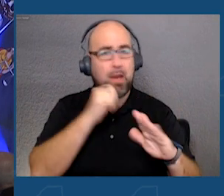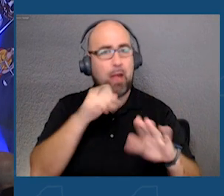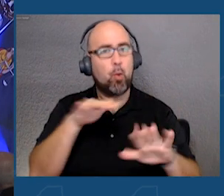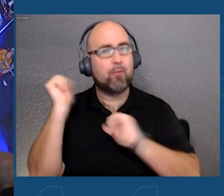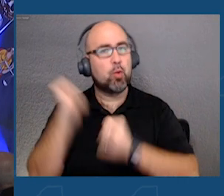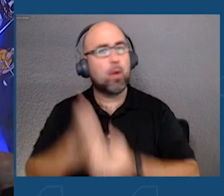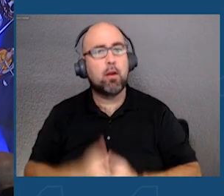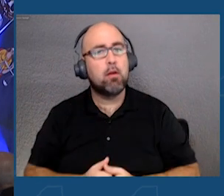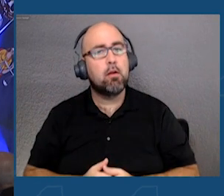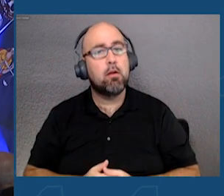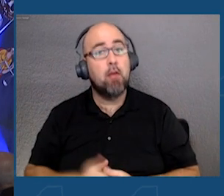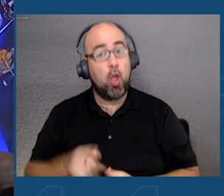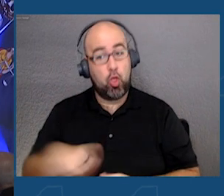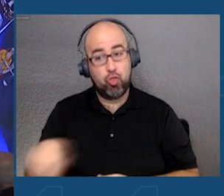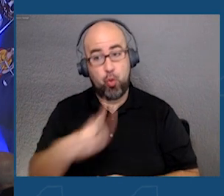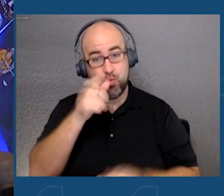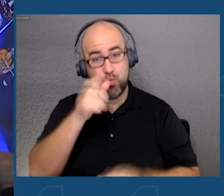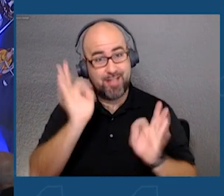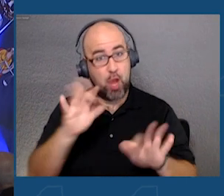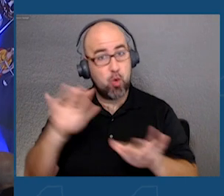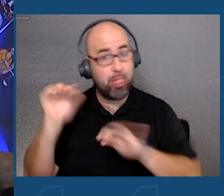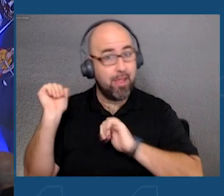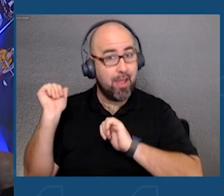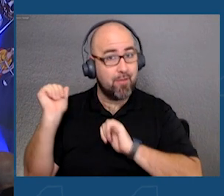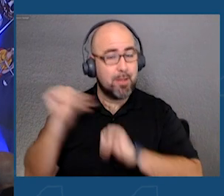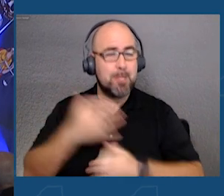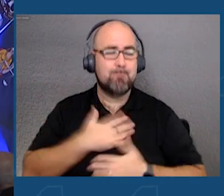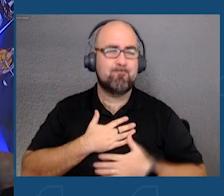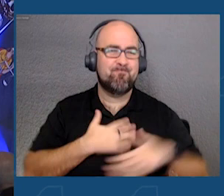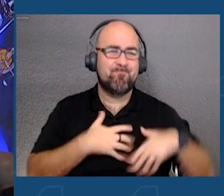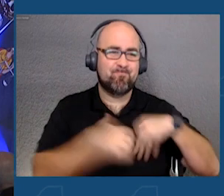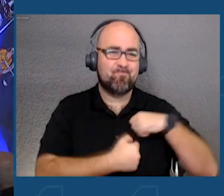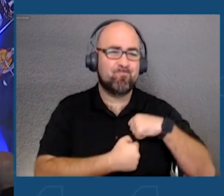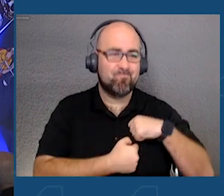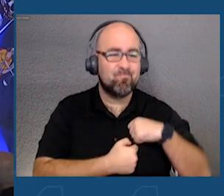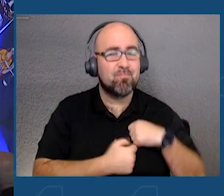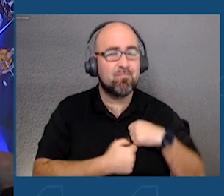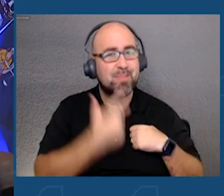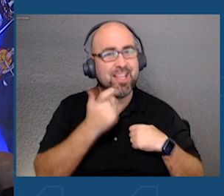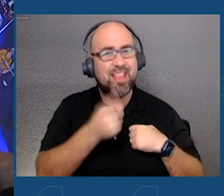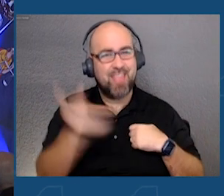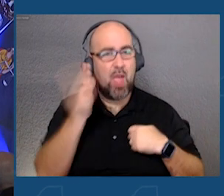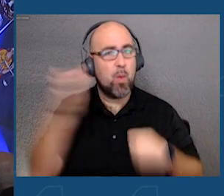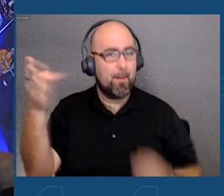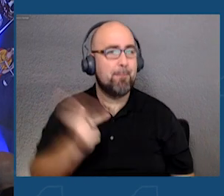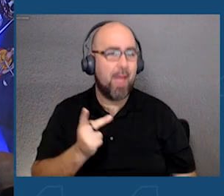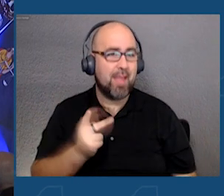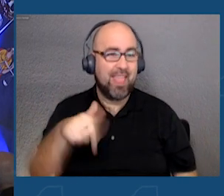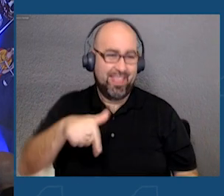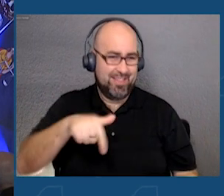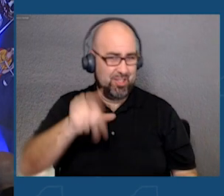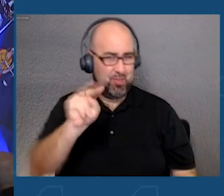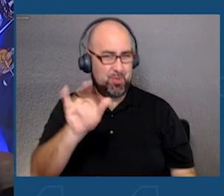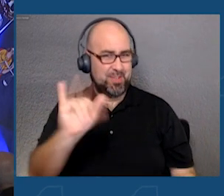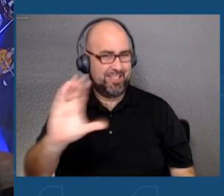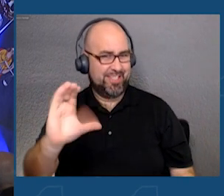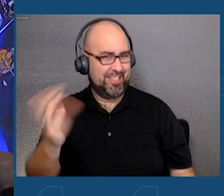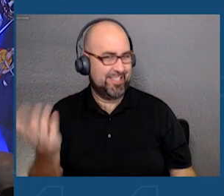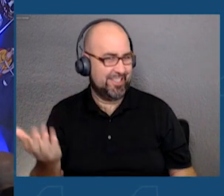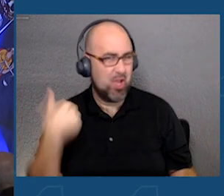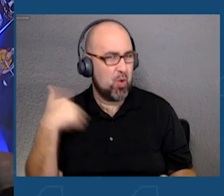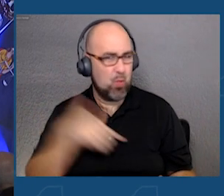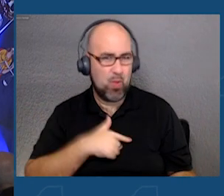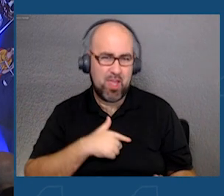decided to leave, my heart breaks for them because they're going to come back. This is New York City. We are resilient, and together we